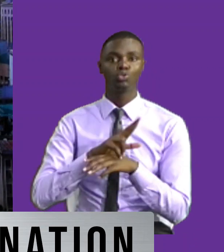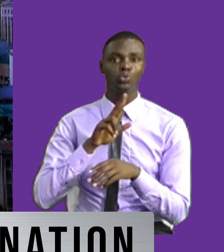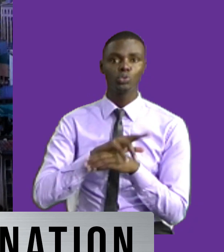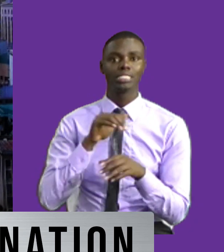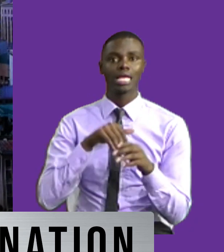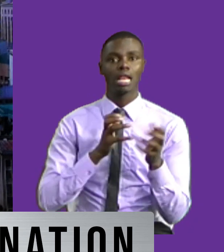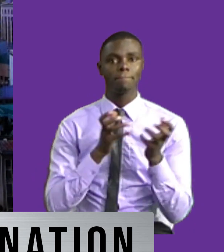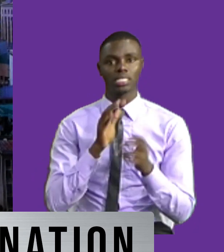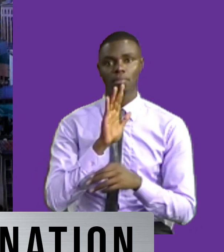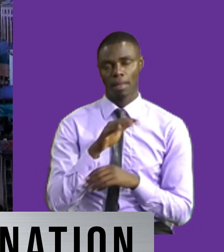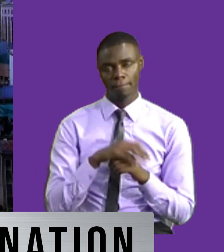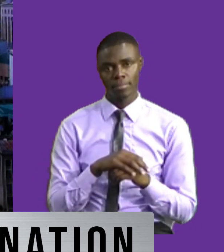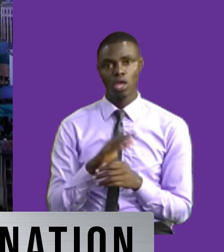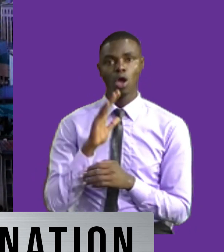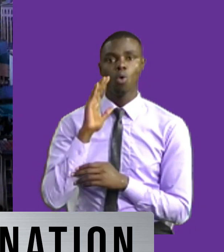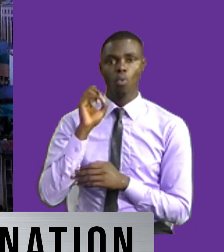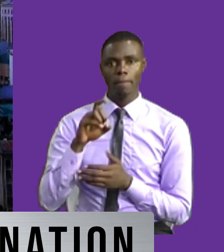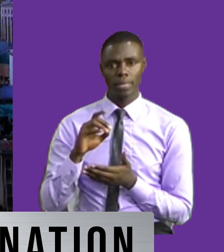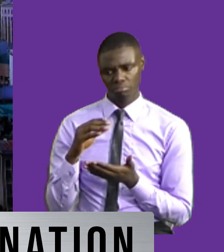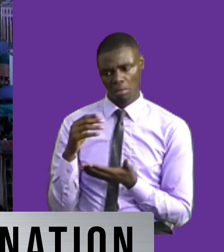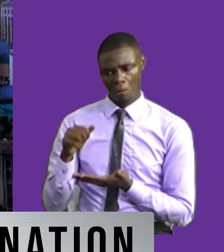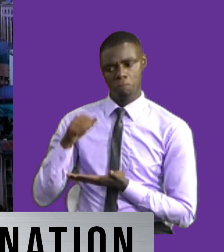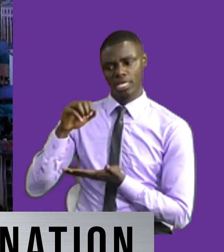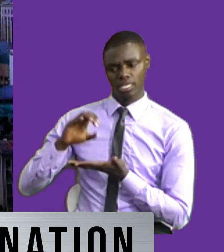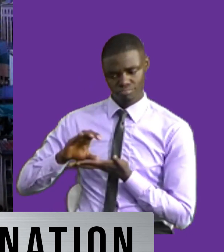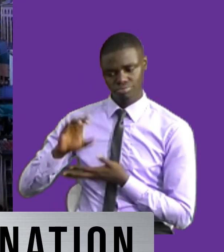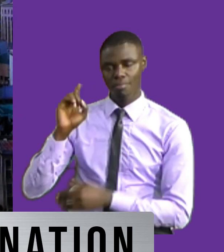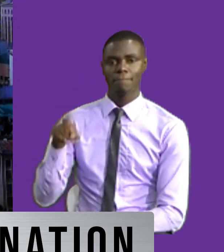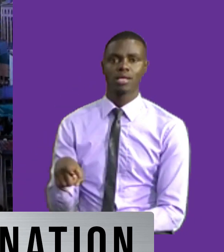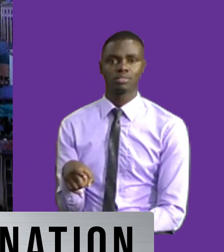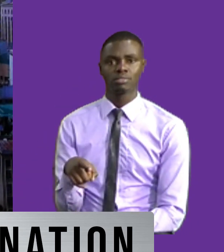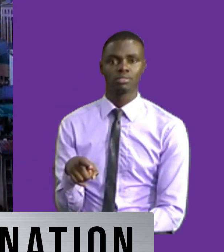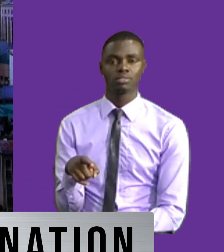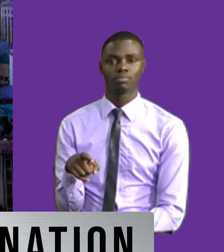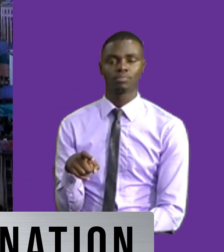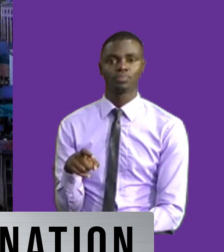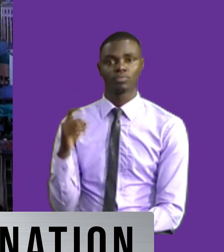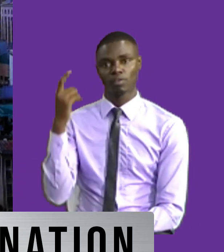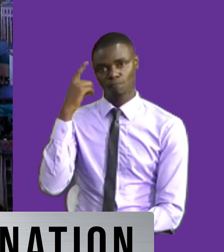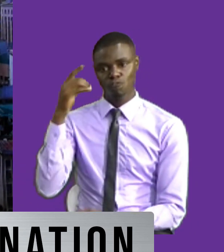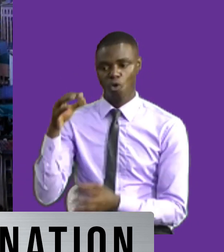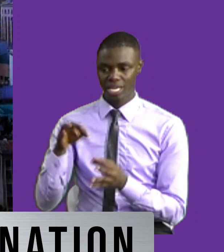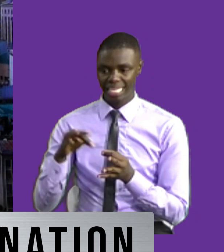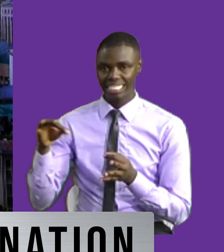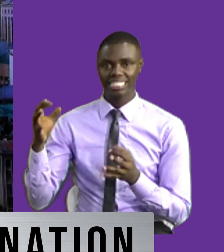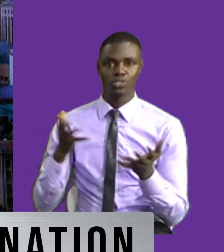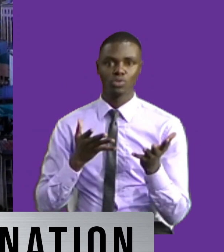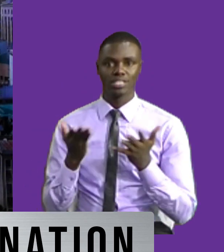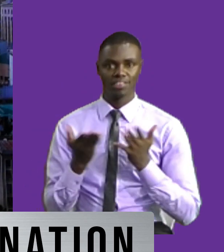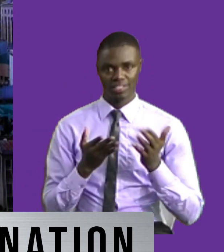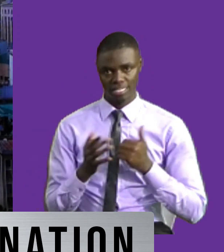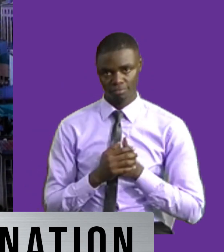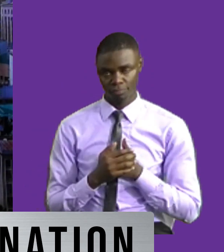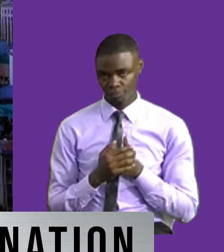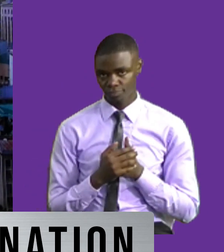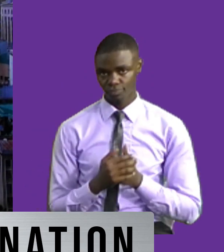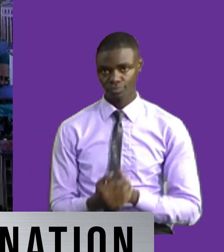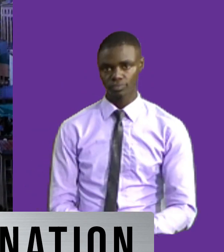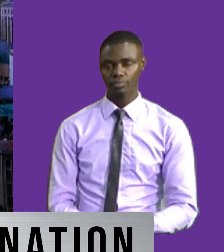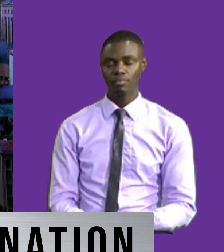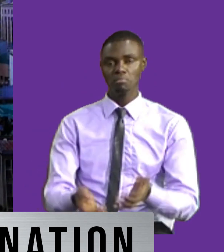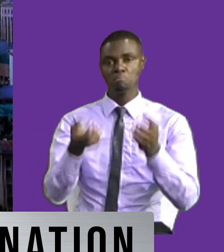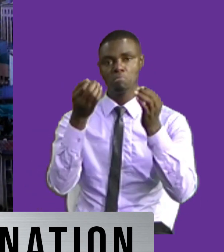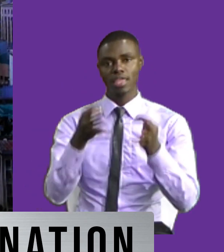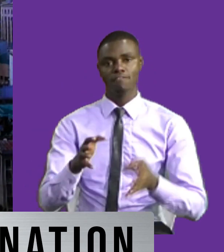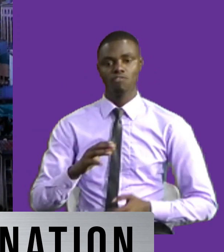enterprise. You will have to allocate a budget even for extension services. So if